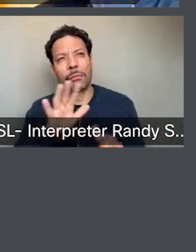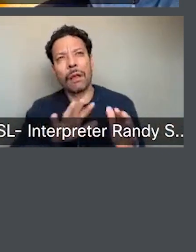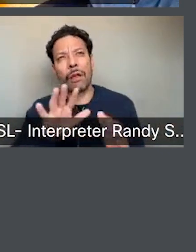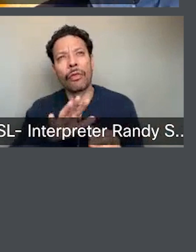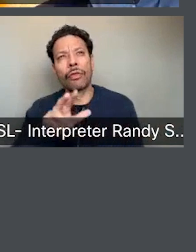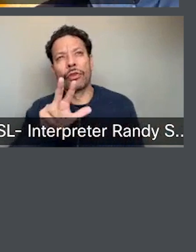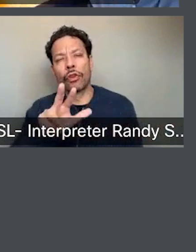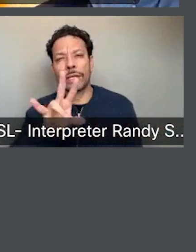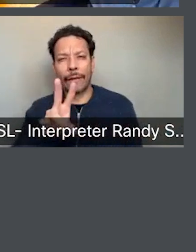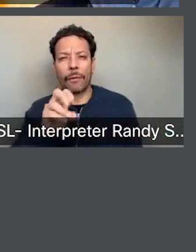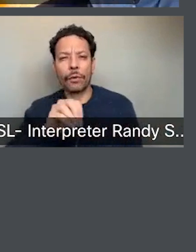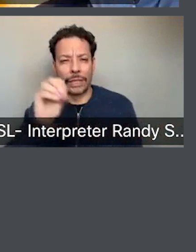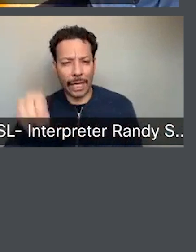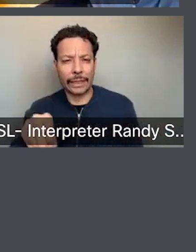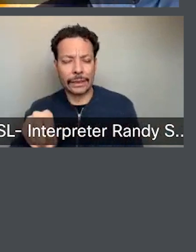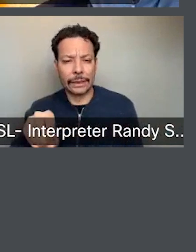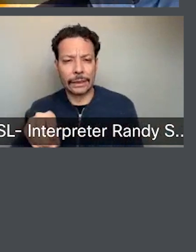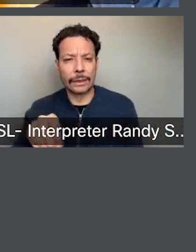37%.